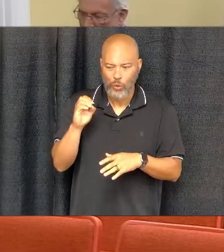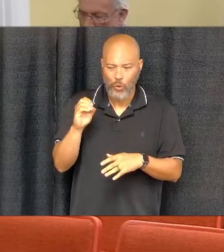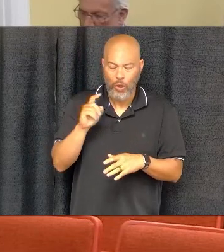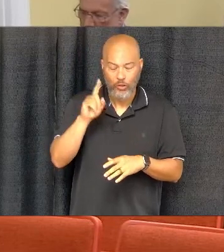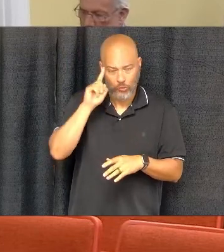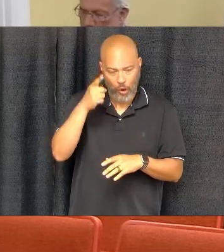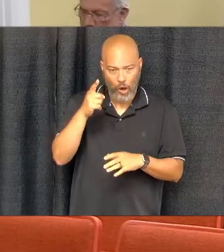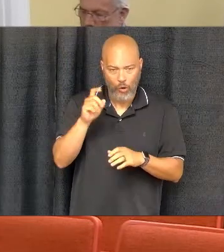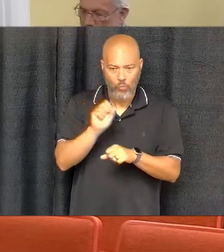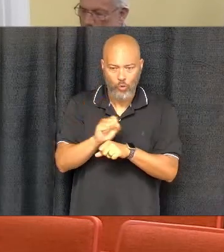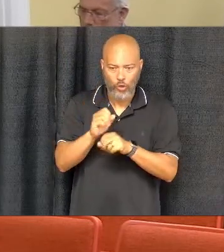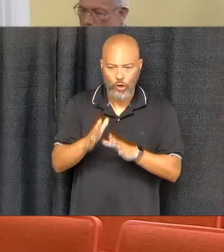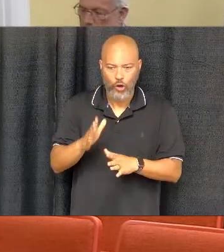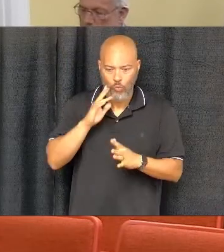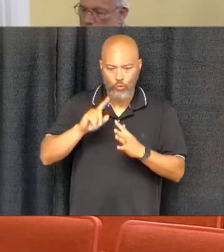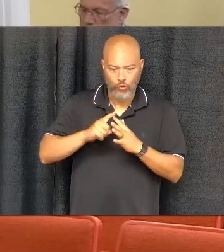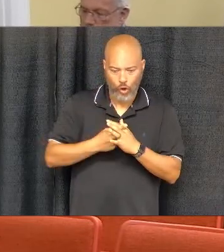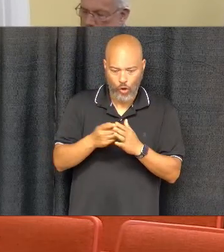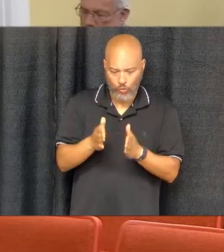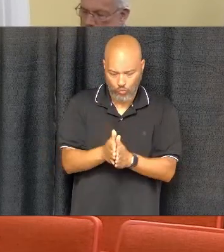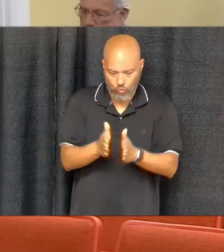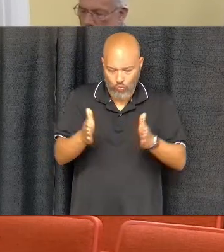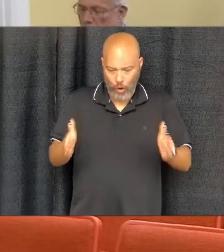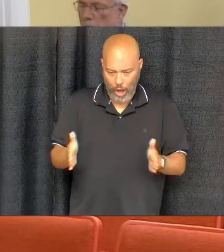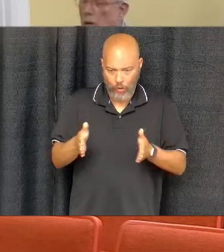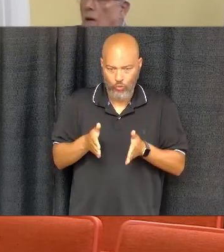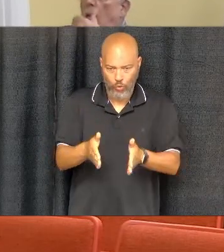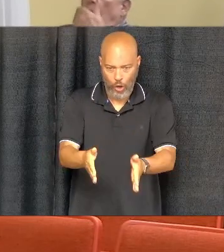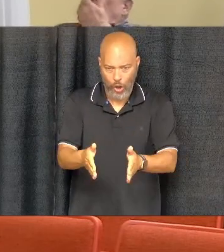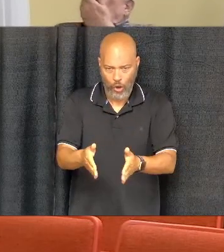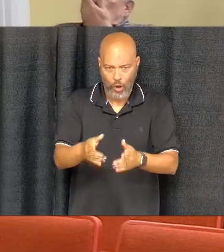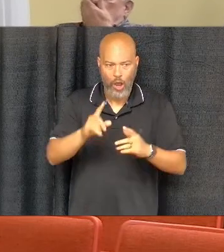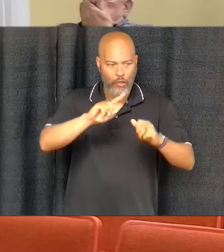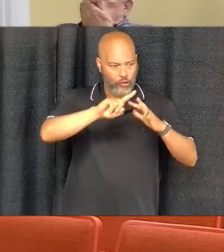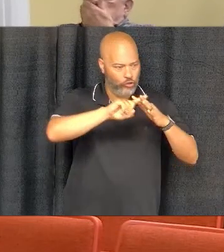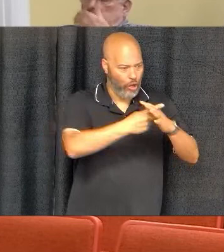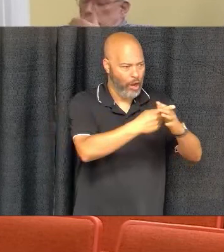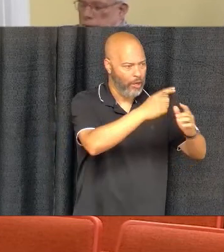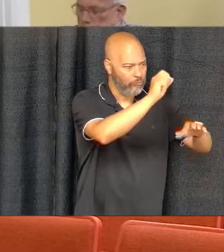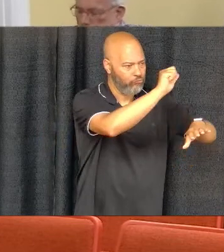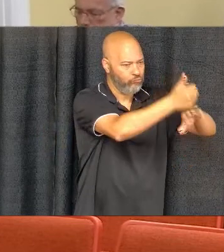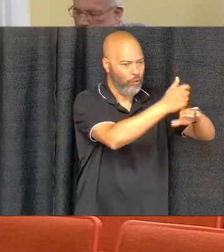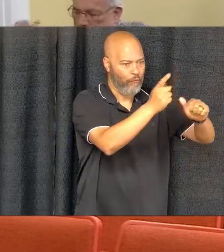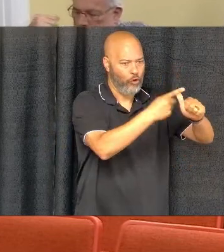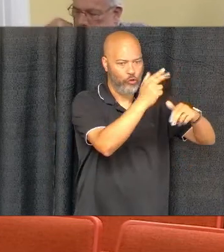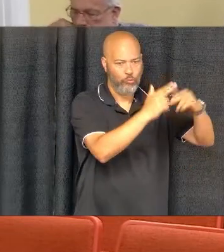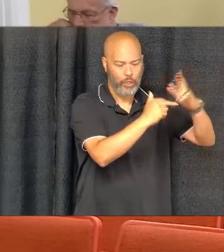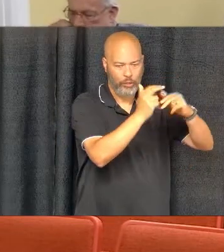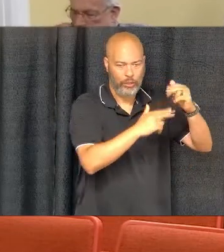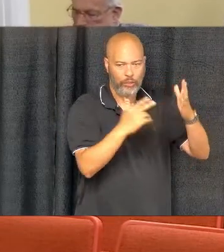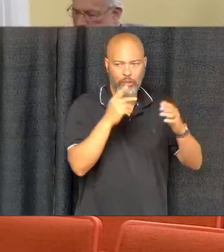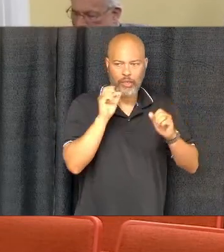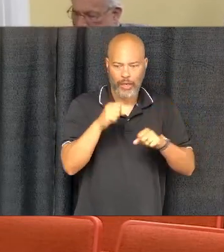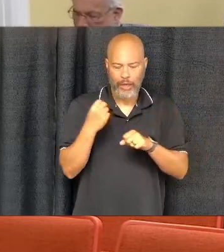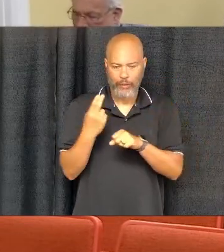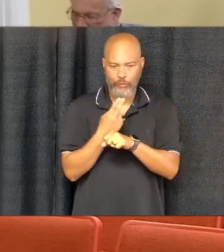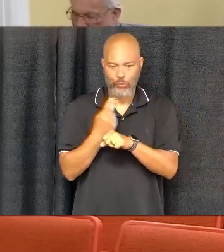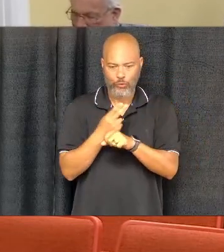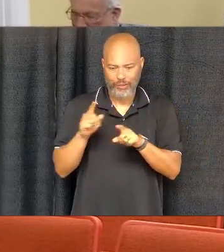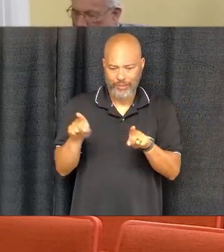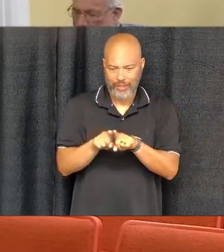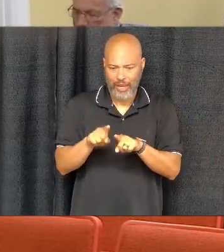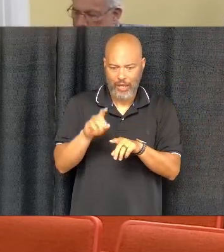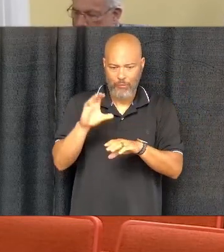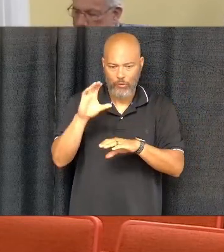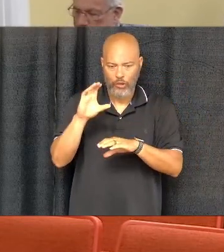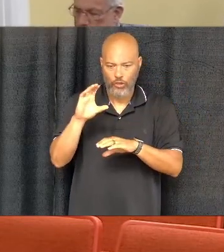smart developer is gonna start the road widening at the same time they start their first building footer, so that they can utilize, the same construction